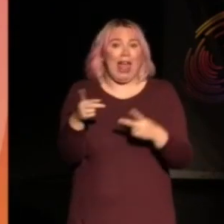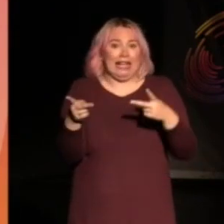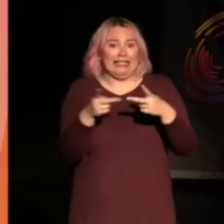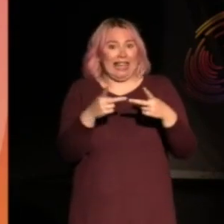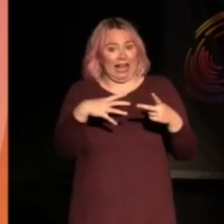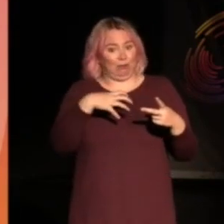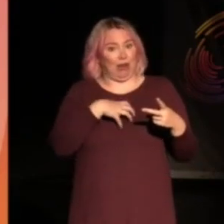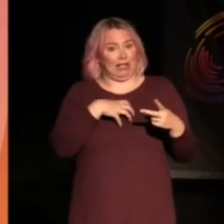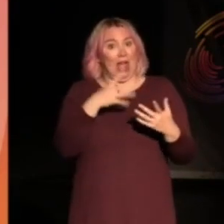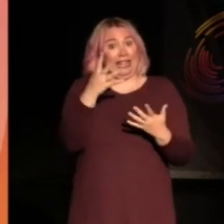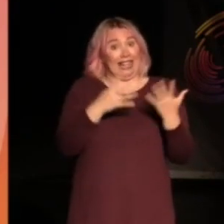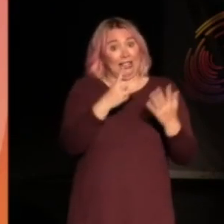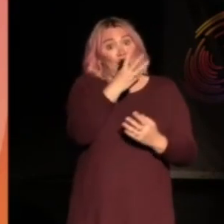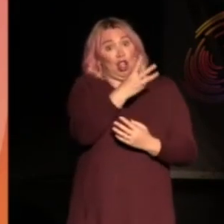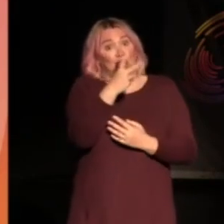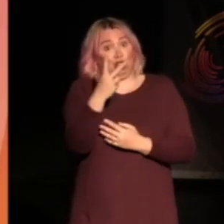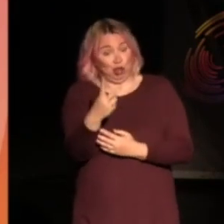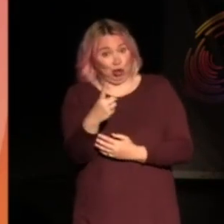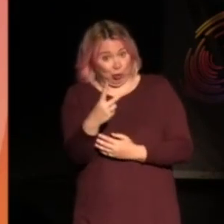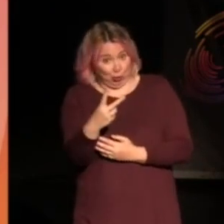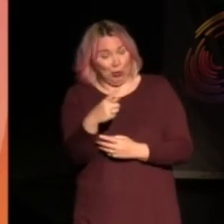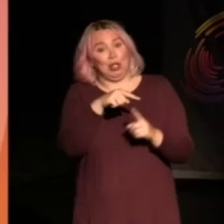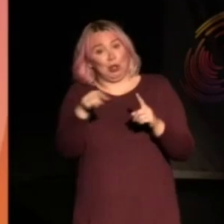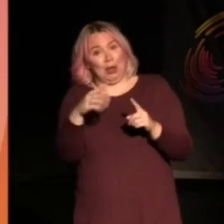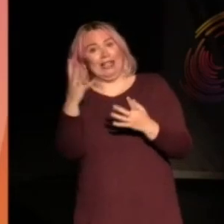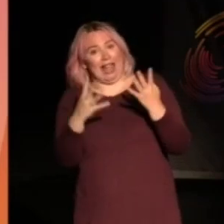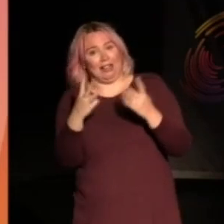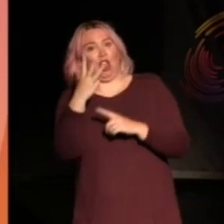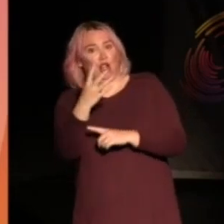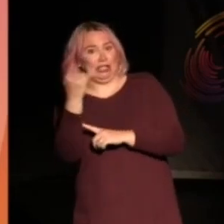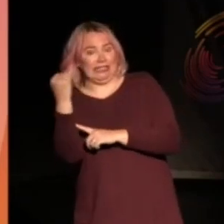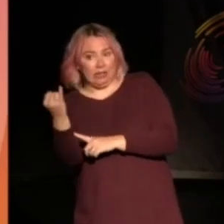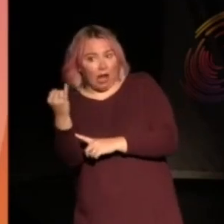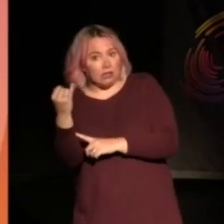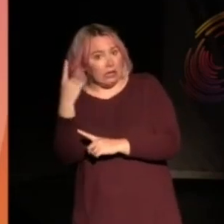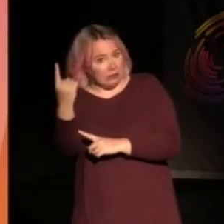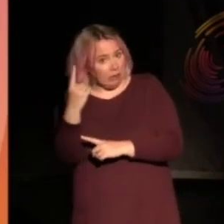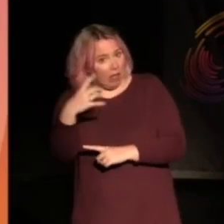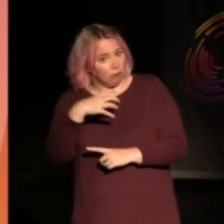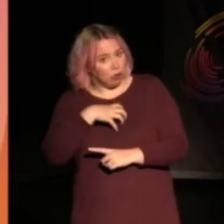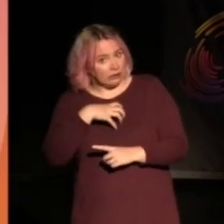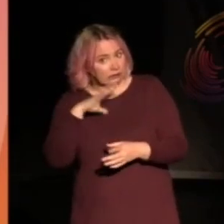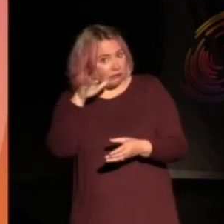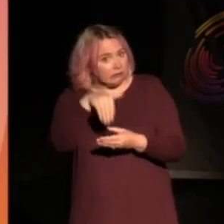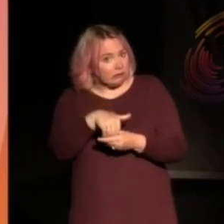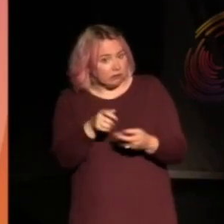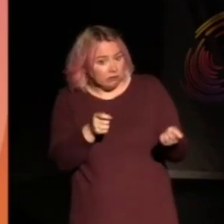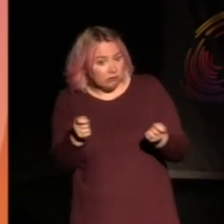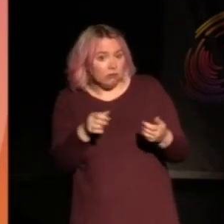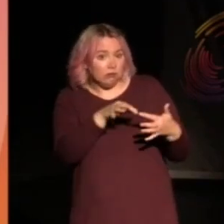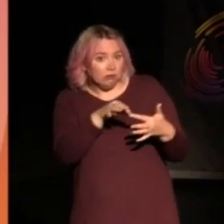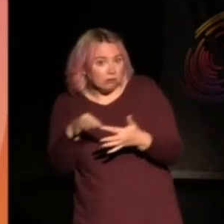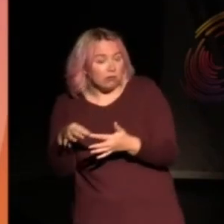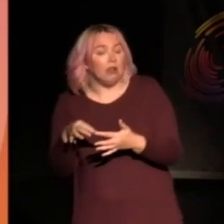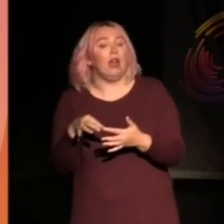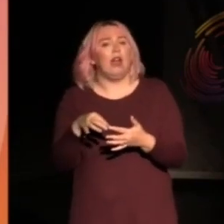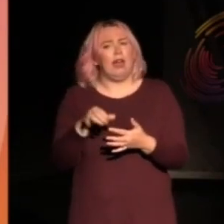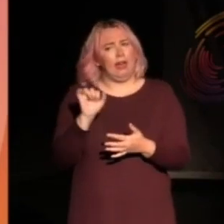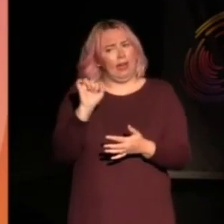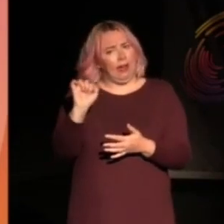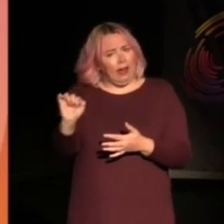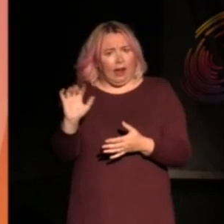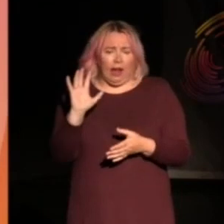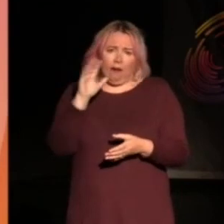Penn from 1932 to 1936. His main and central contribution to the organization was in shaping the commitment to